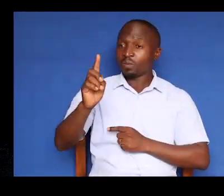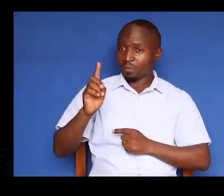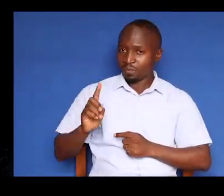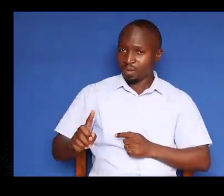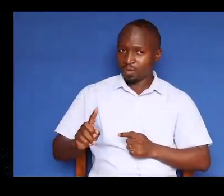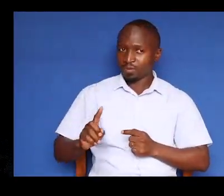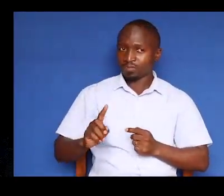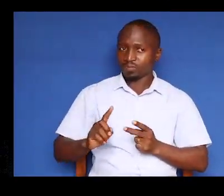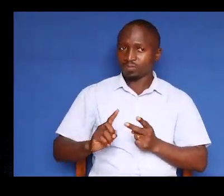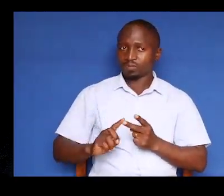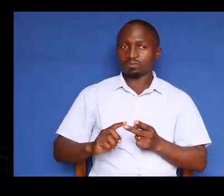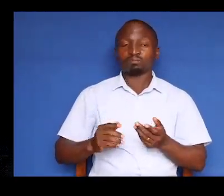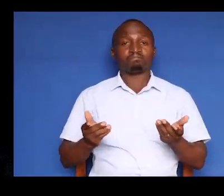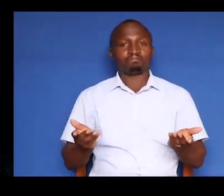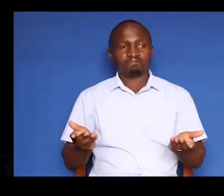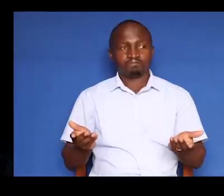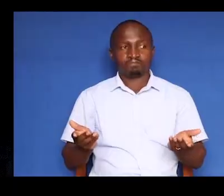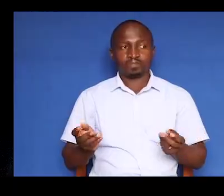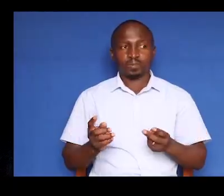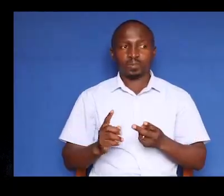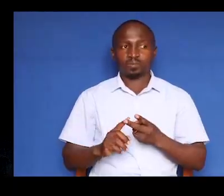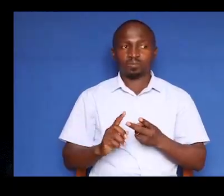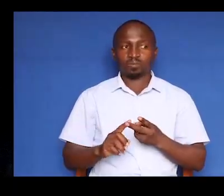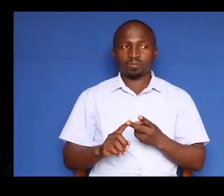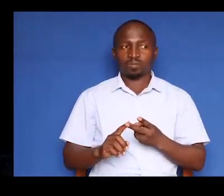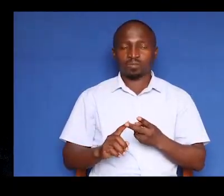which is maybe 50